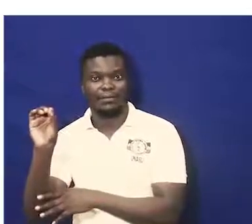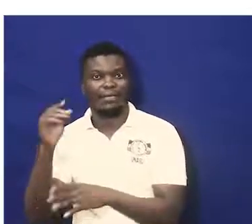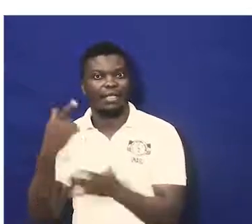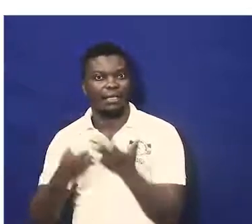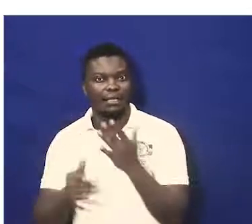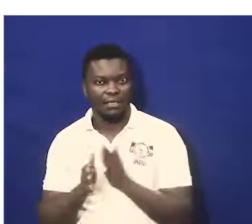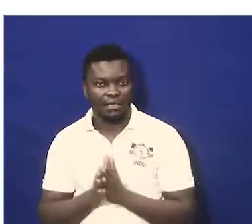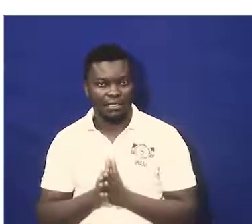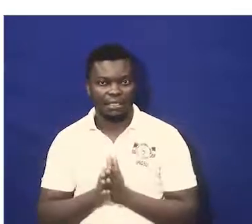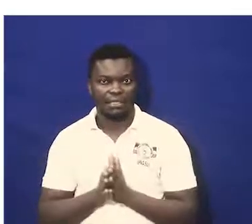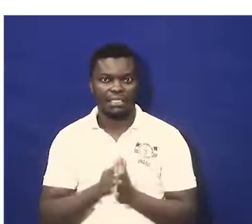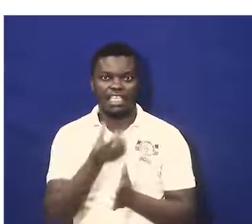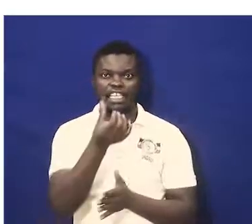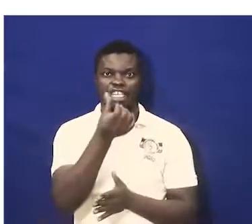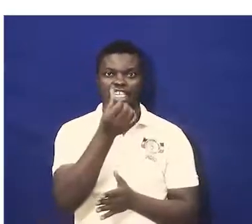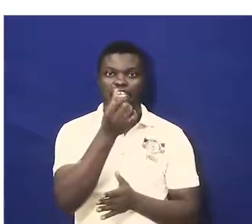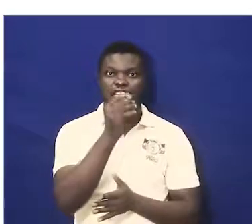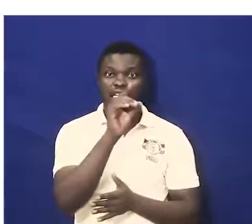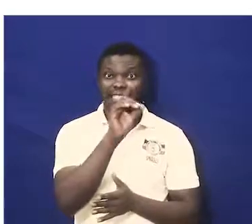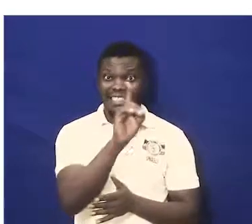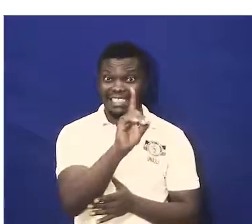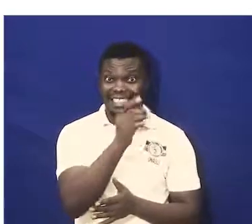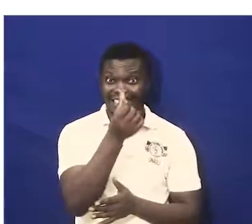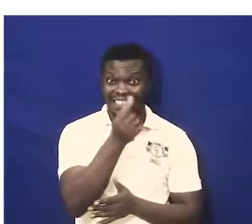which is